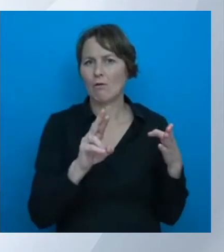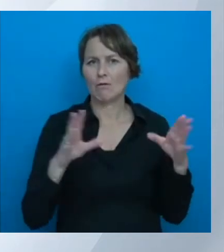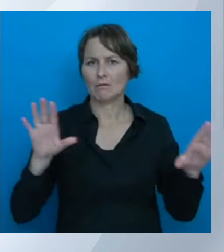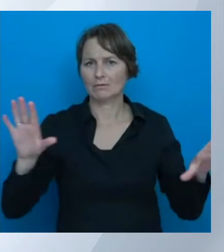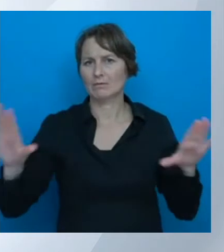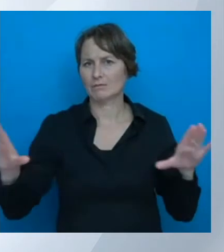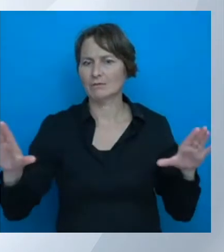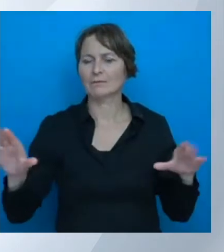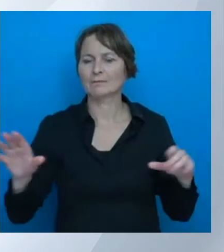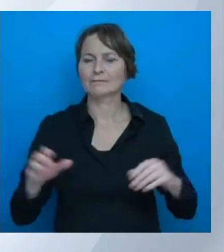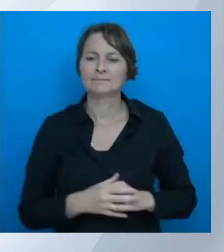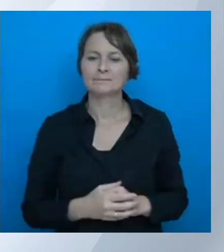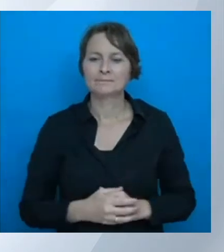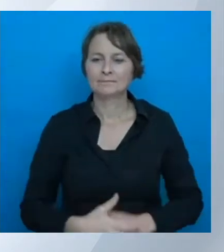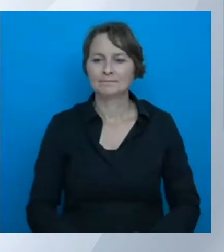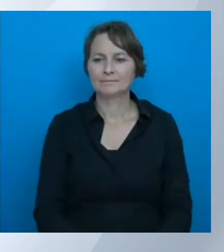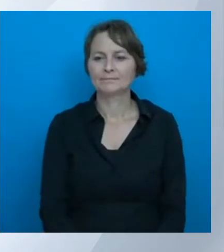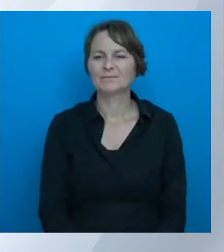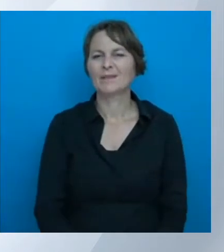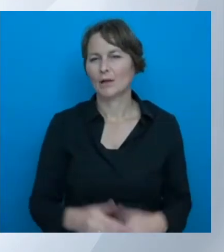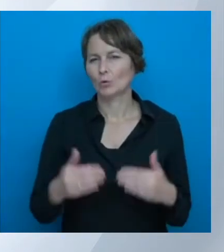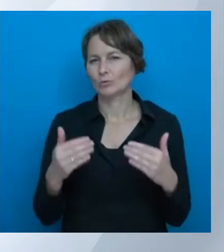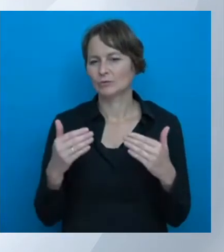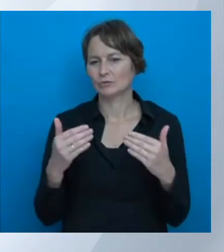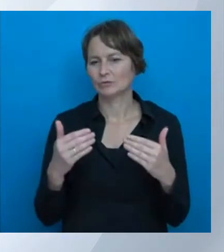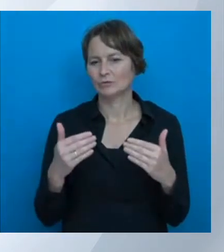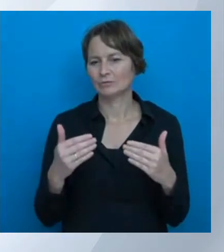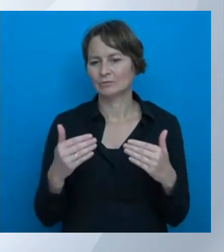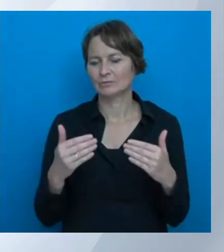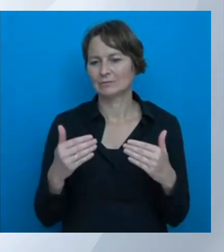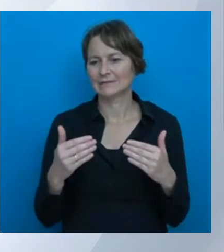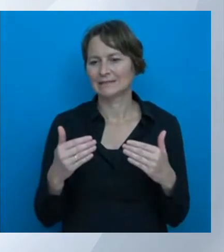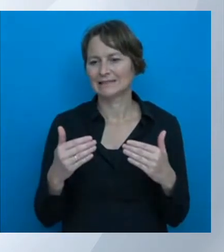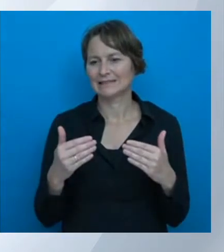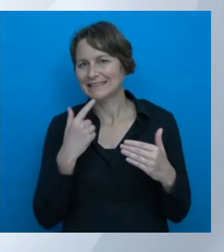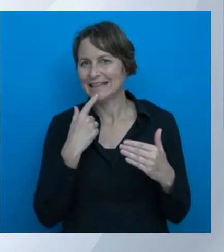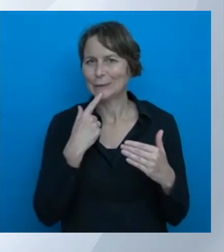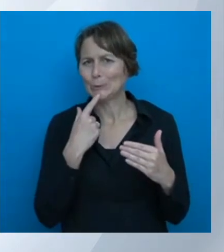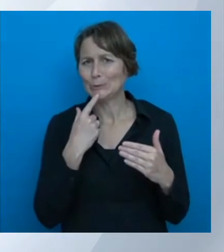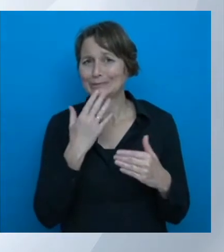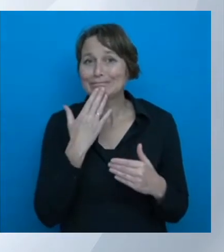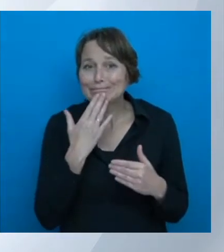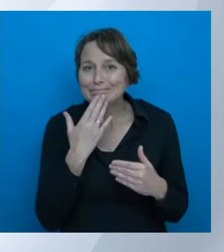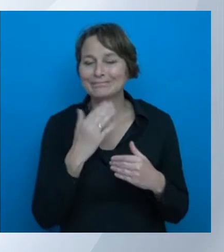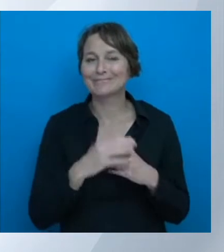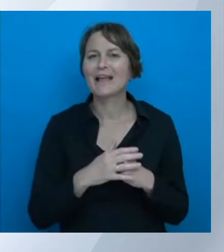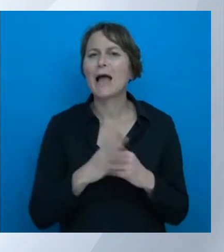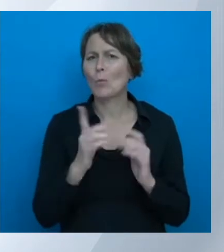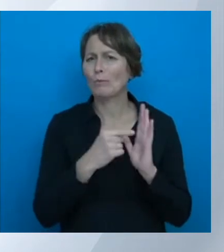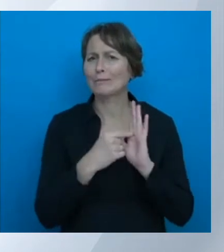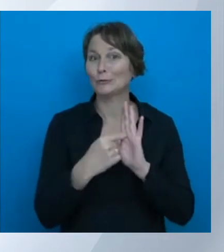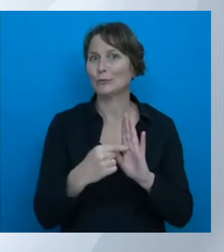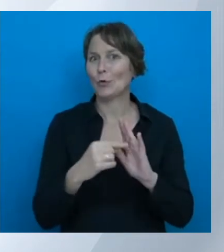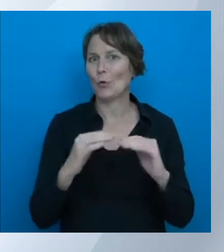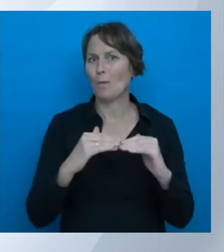I'll stop this application. Oh, actually, no, I should have not done that because I just wanted to show you something more.